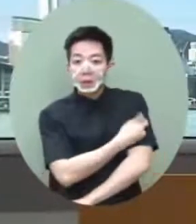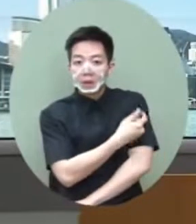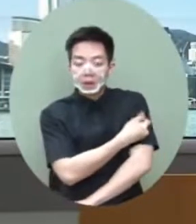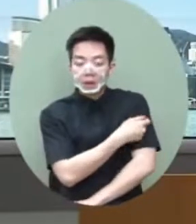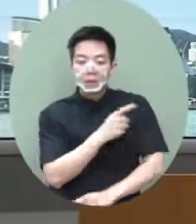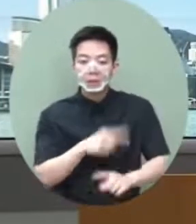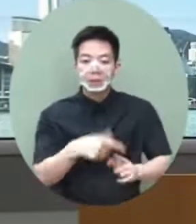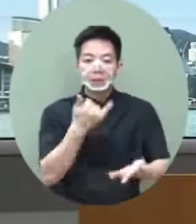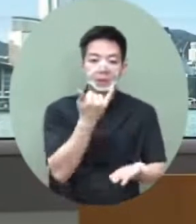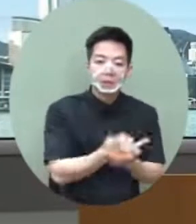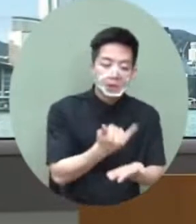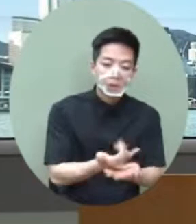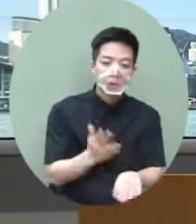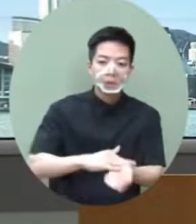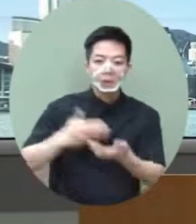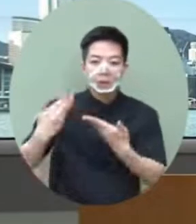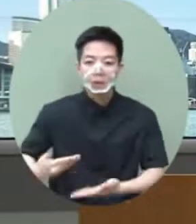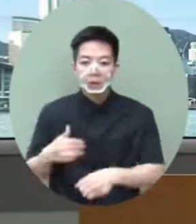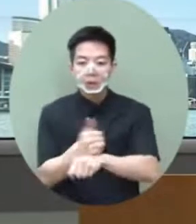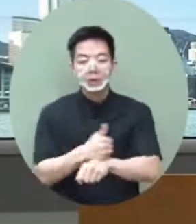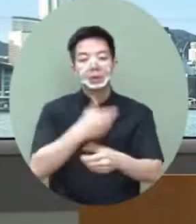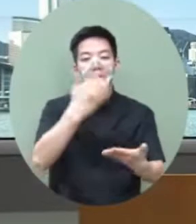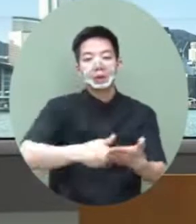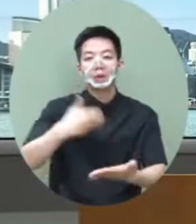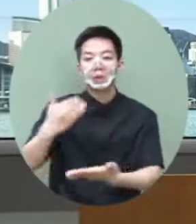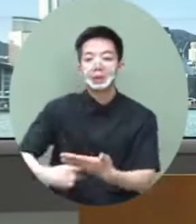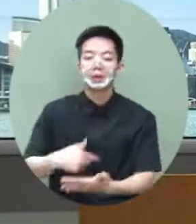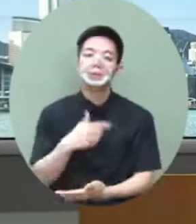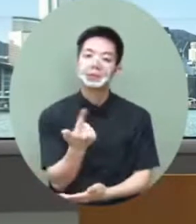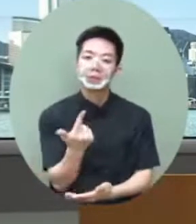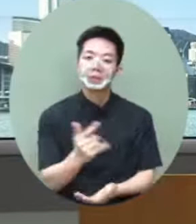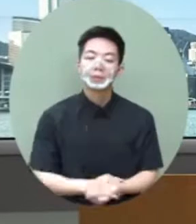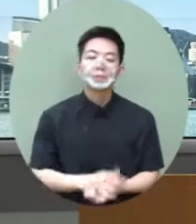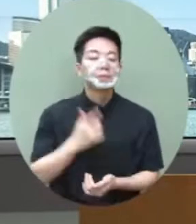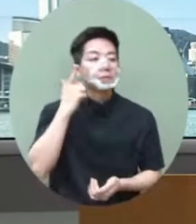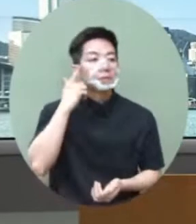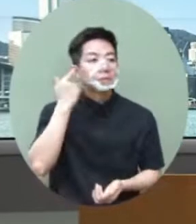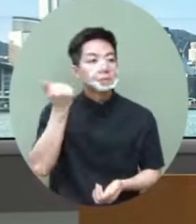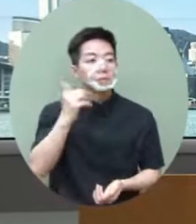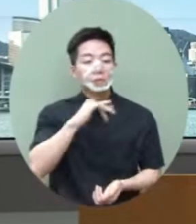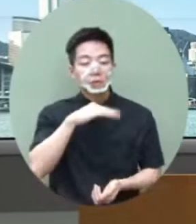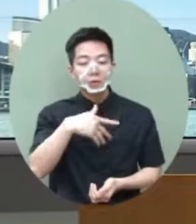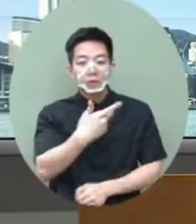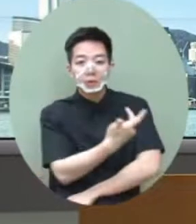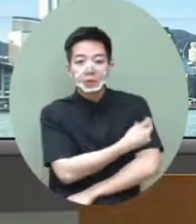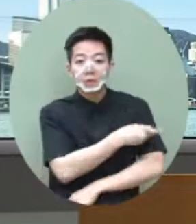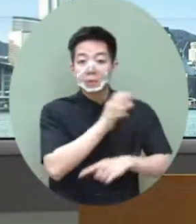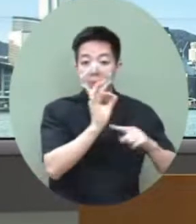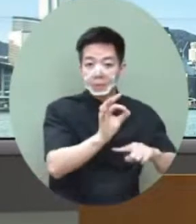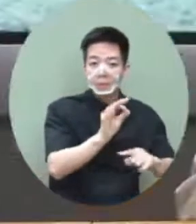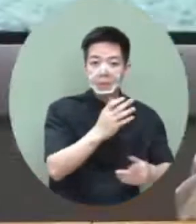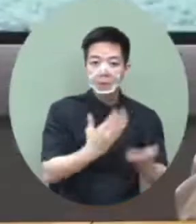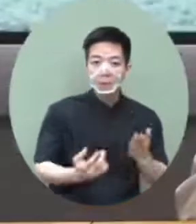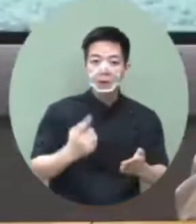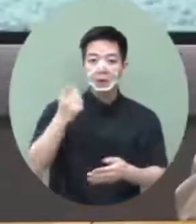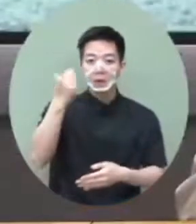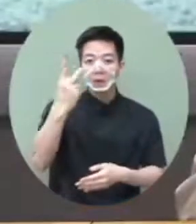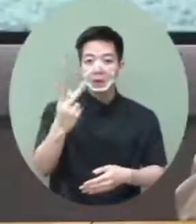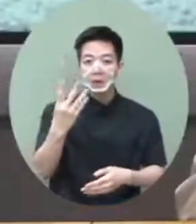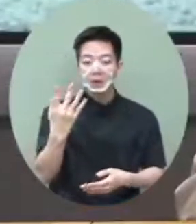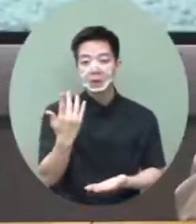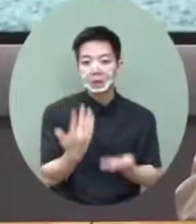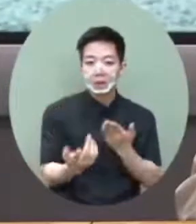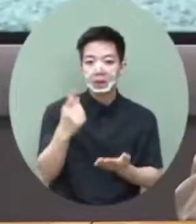epidemic, apparently, we understand that vaccination is very effective in guarding against